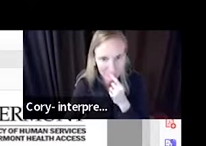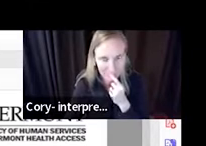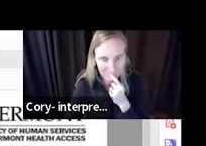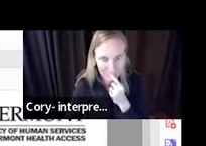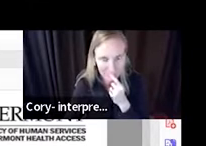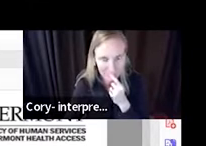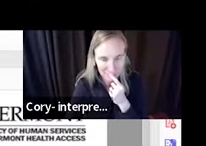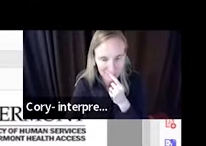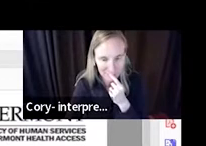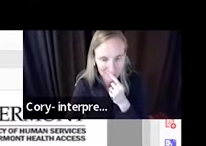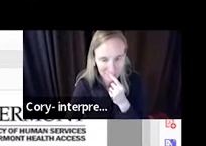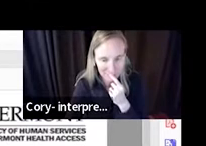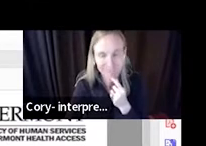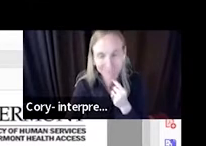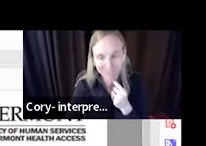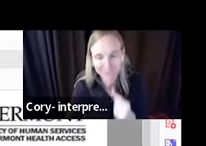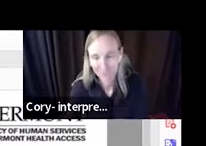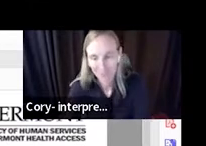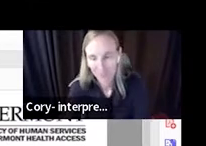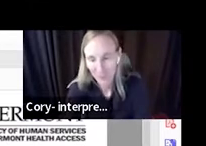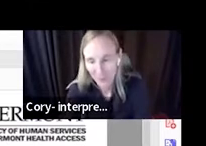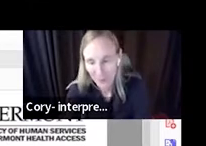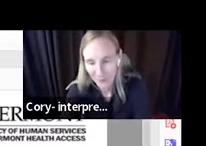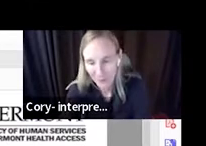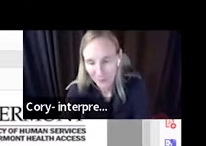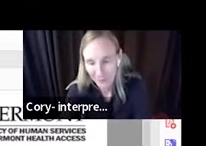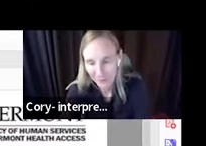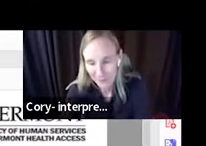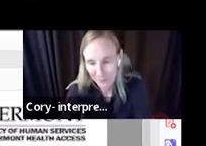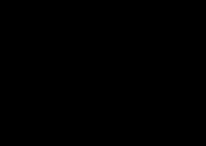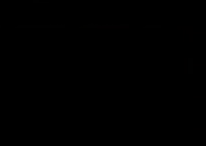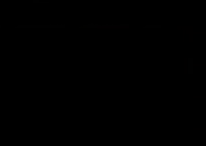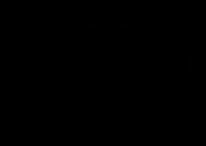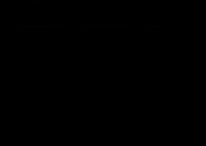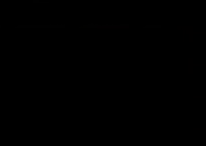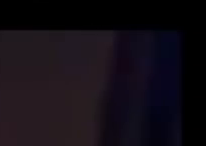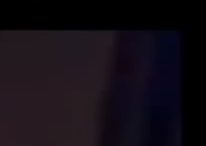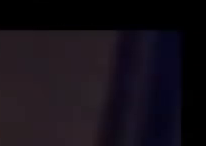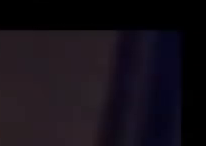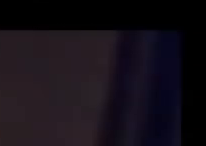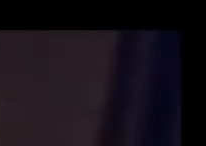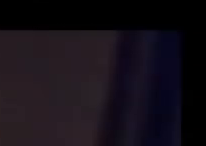particular issue, I would not share slides. Okay, great. I'll take them down.